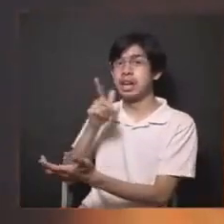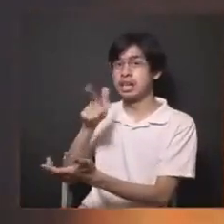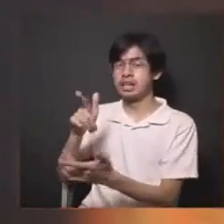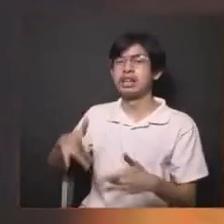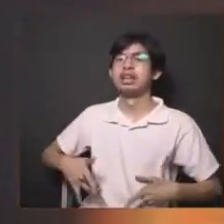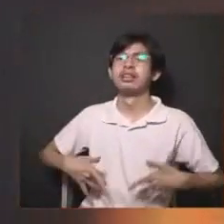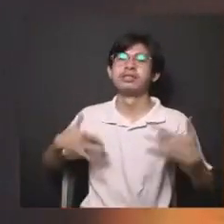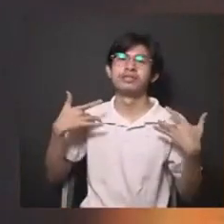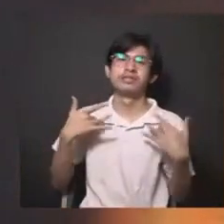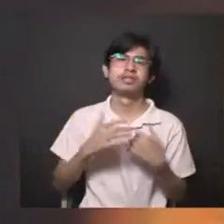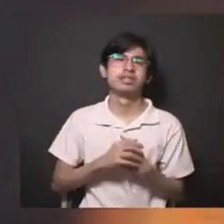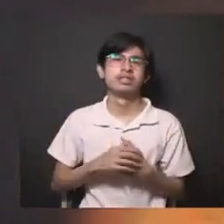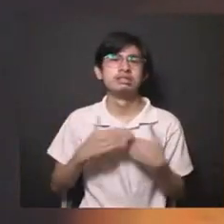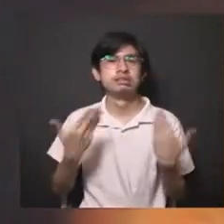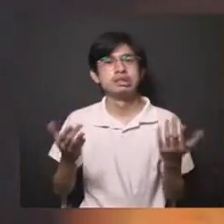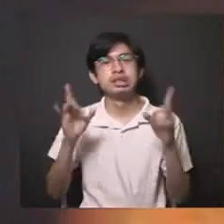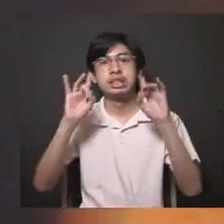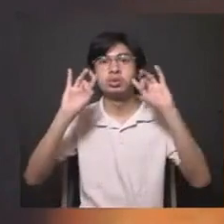horrible husband, right?